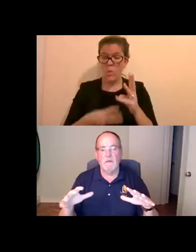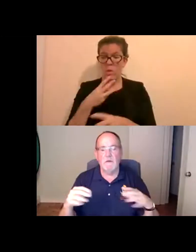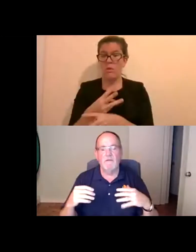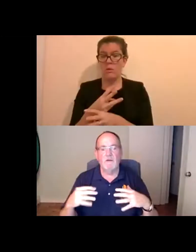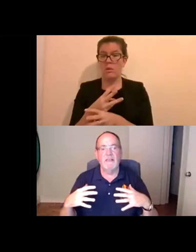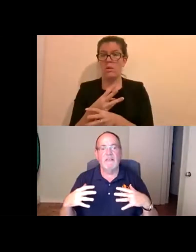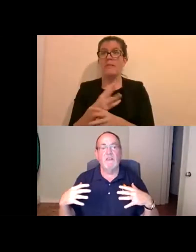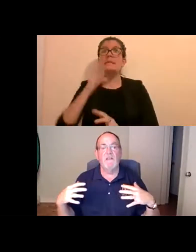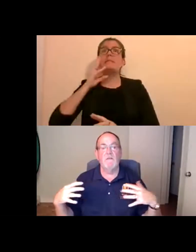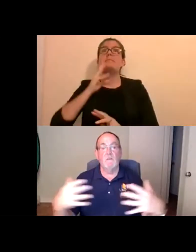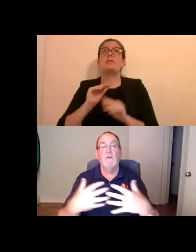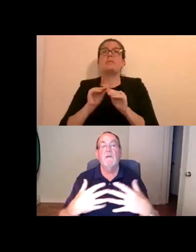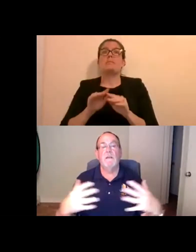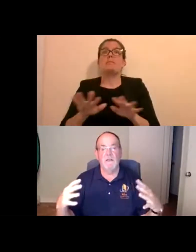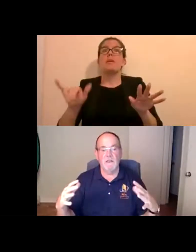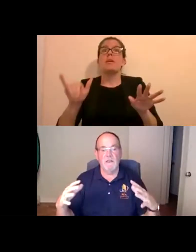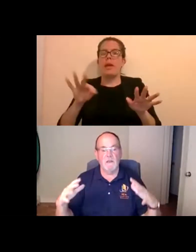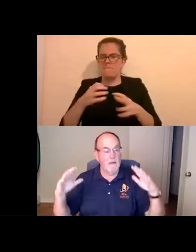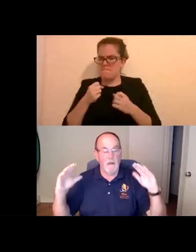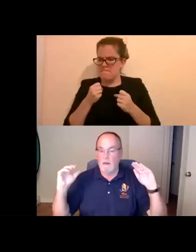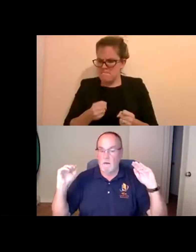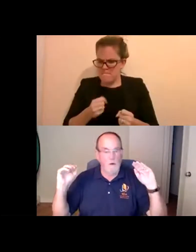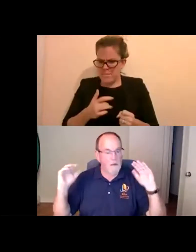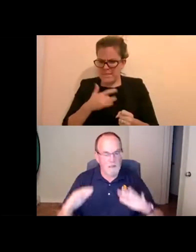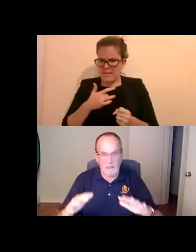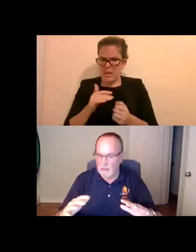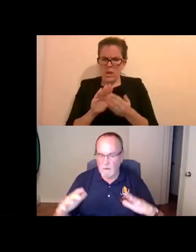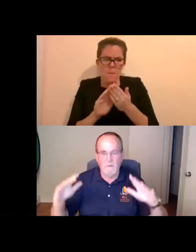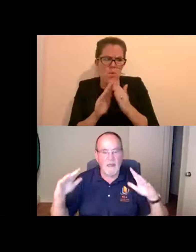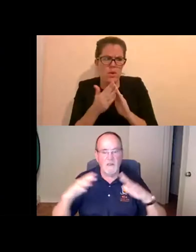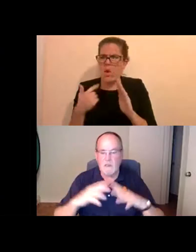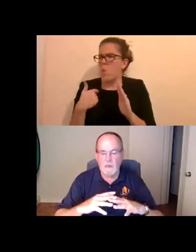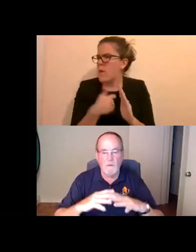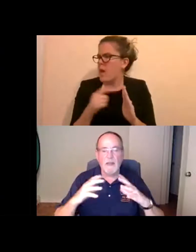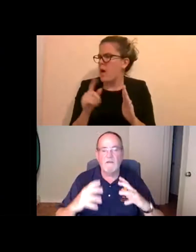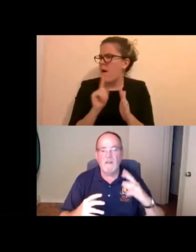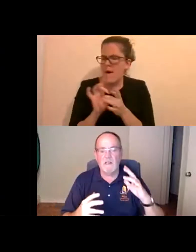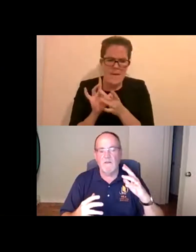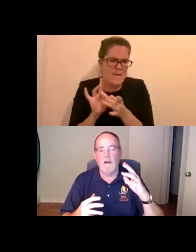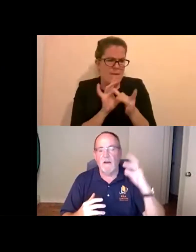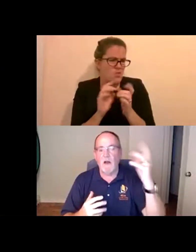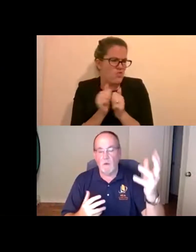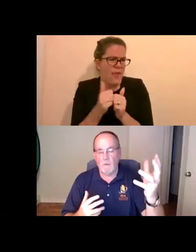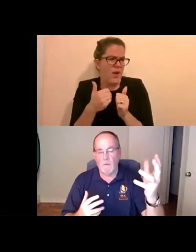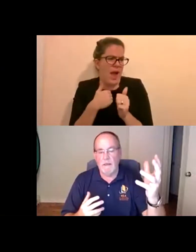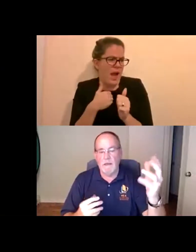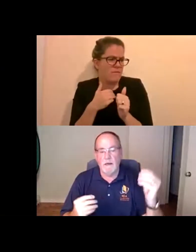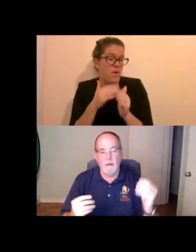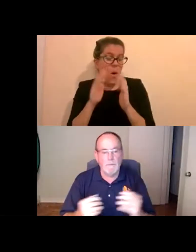diaspora, if there's a sense of community, a sense of we're in this together, we've got something, and we have a sense of